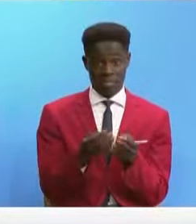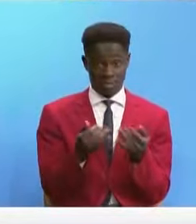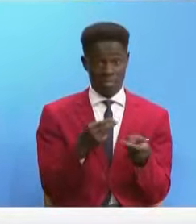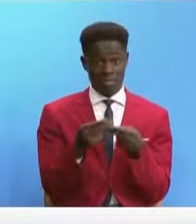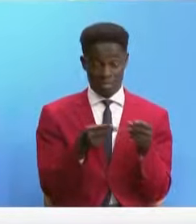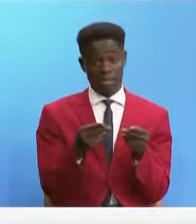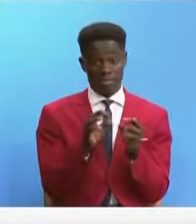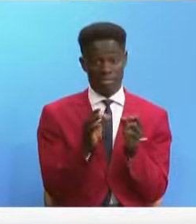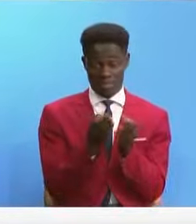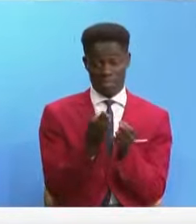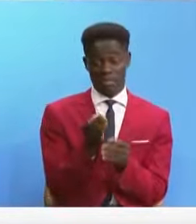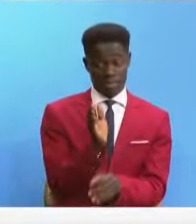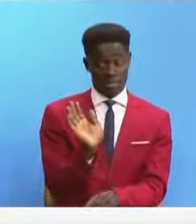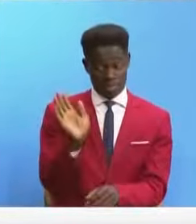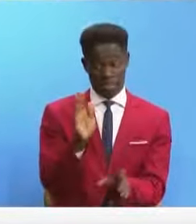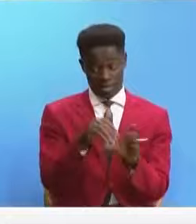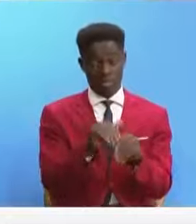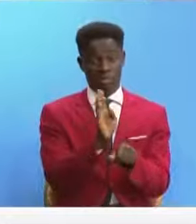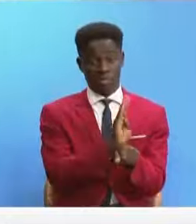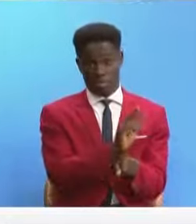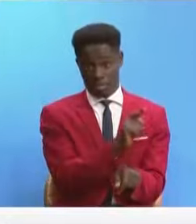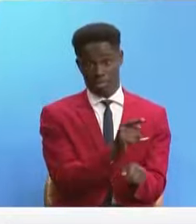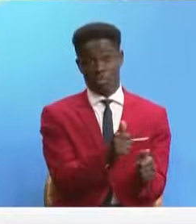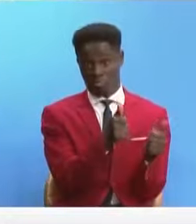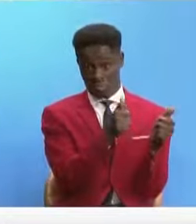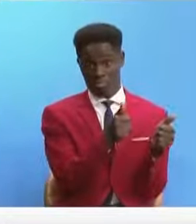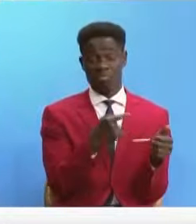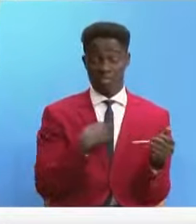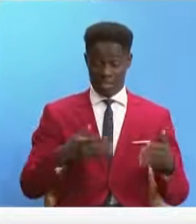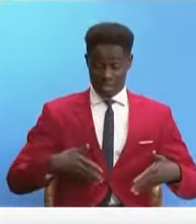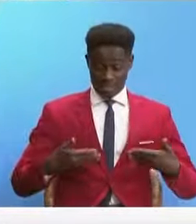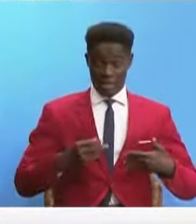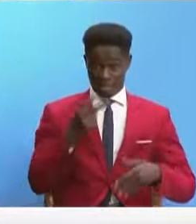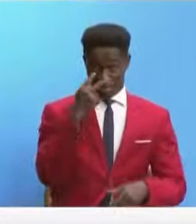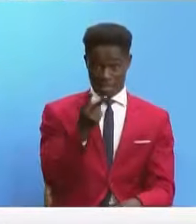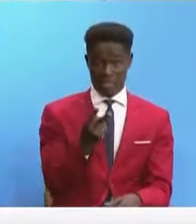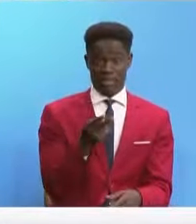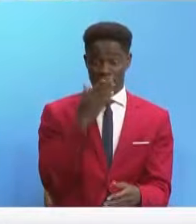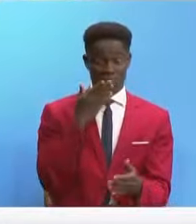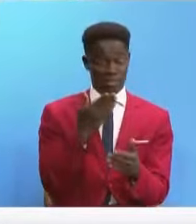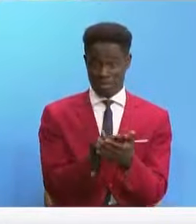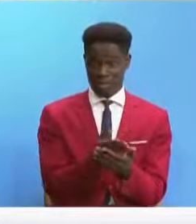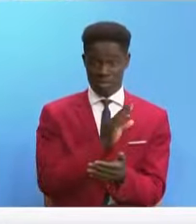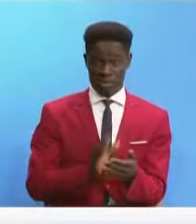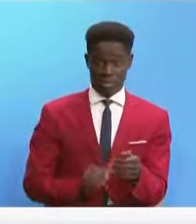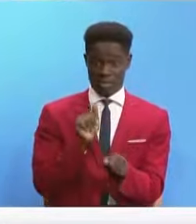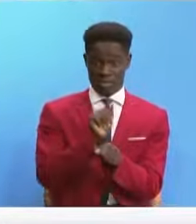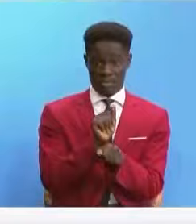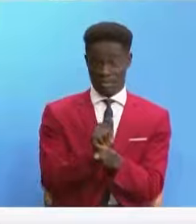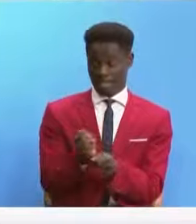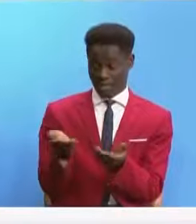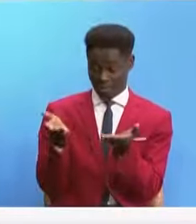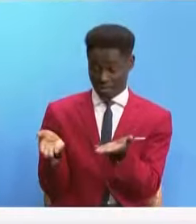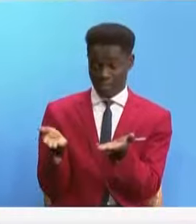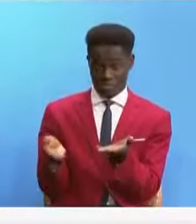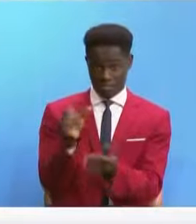the agriculture project. So I'm happy to see this factory. Be sure that will be